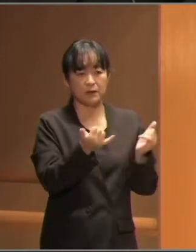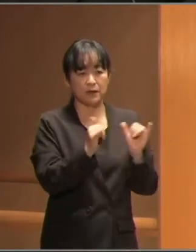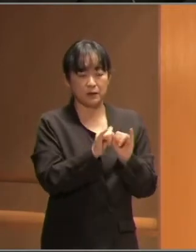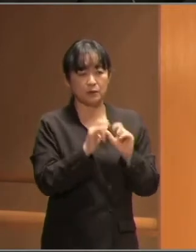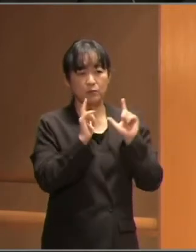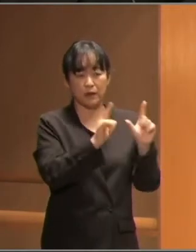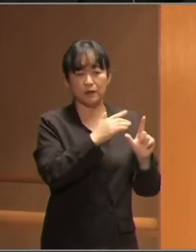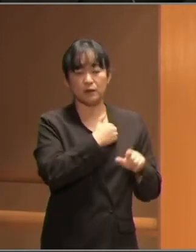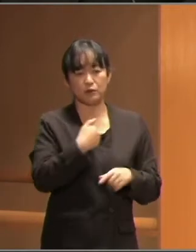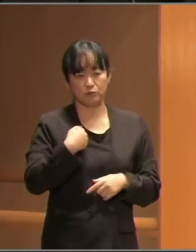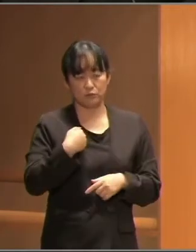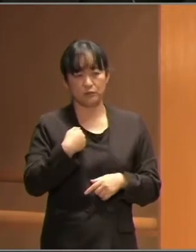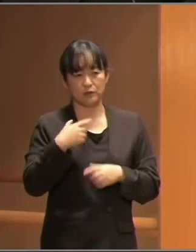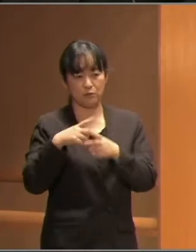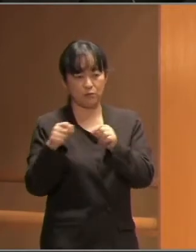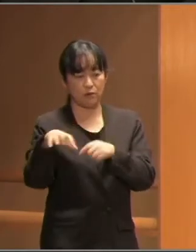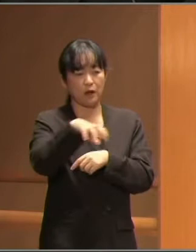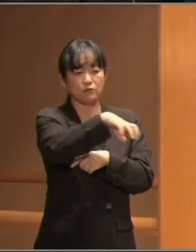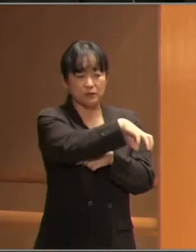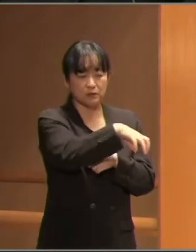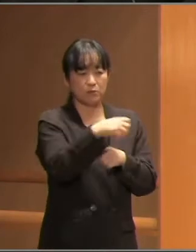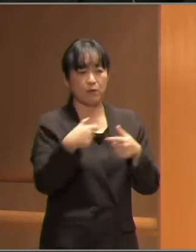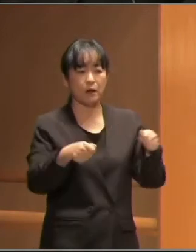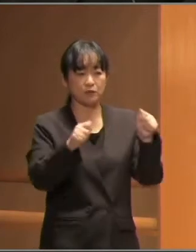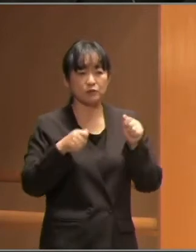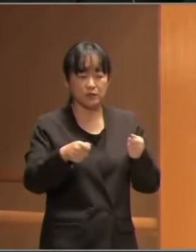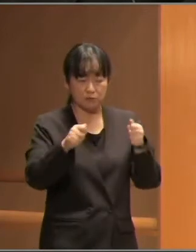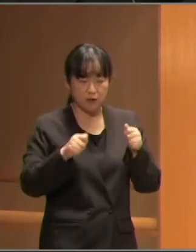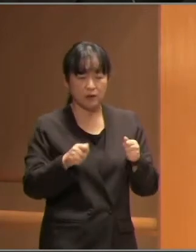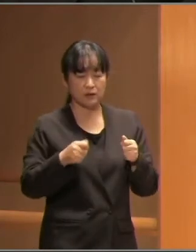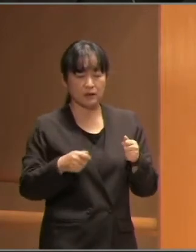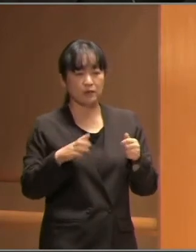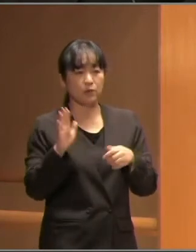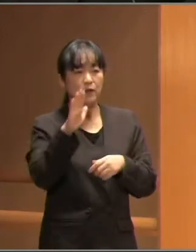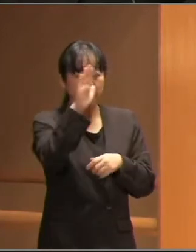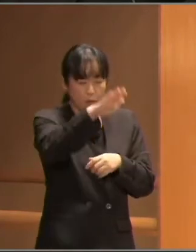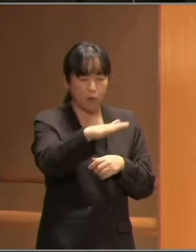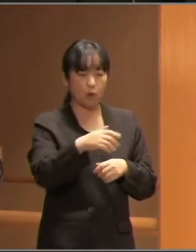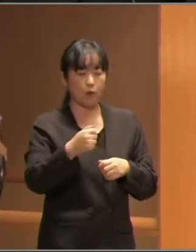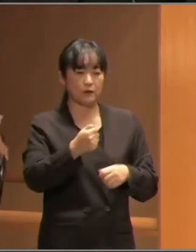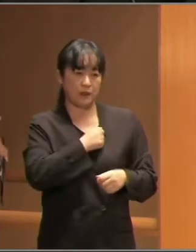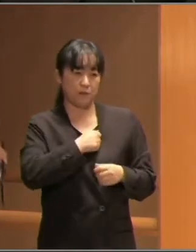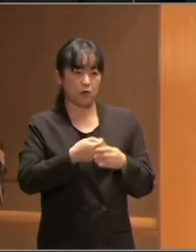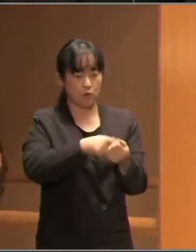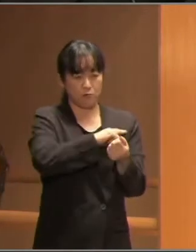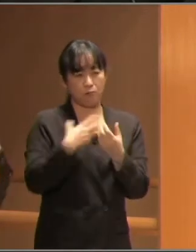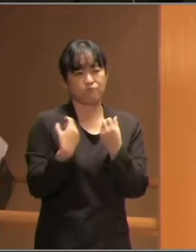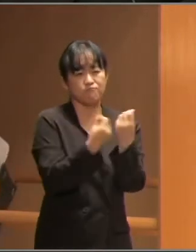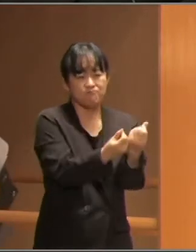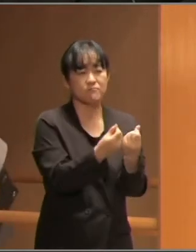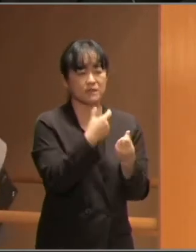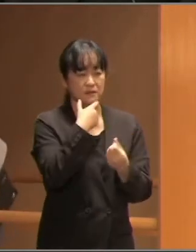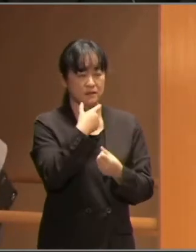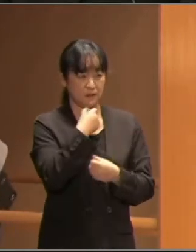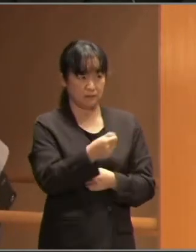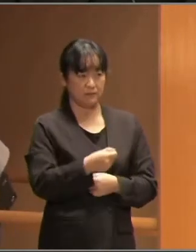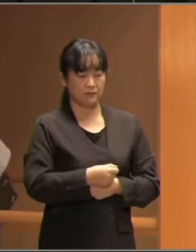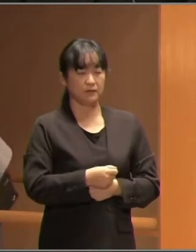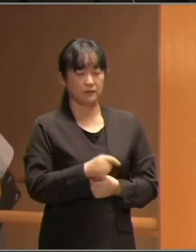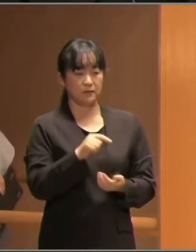and experiences. Papermaking in various parts of Japan should maintain its tenacious vitality for years to